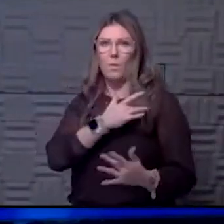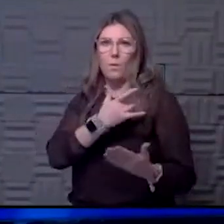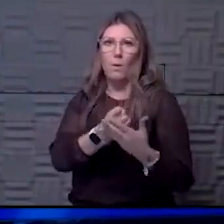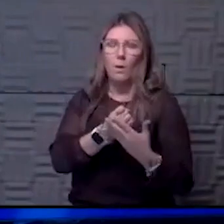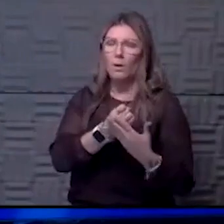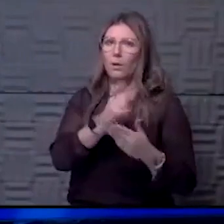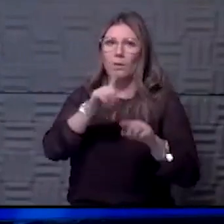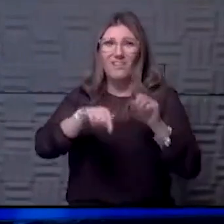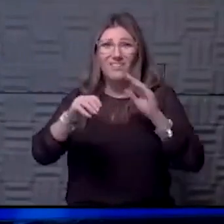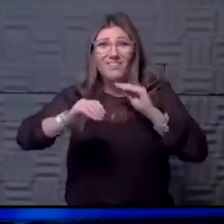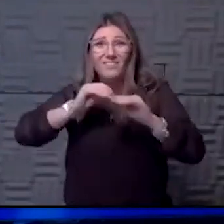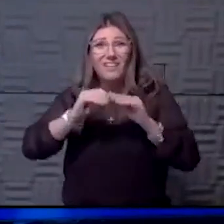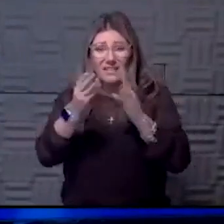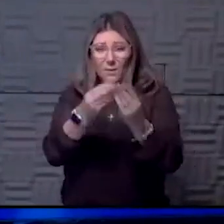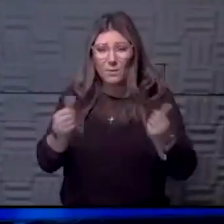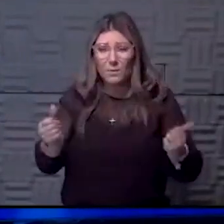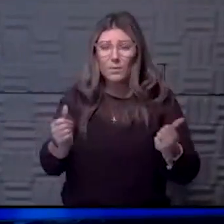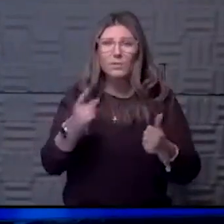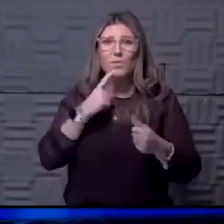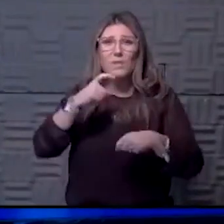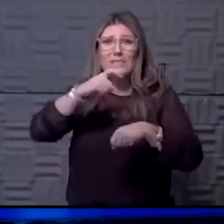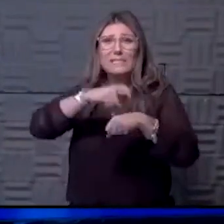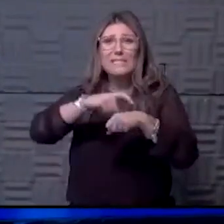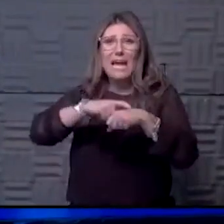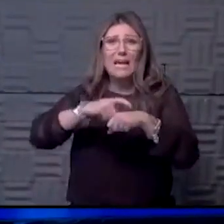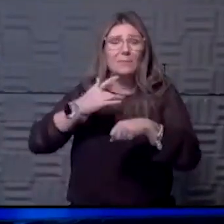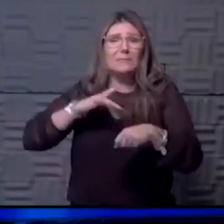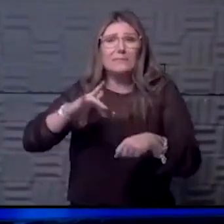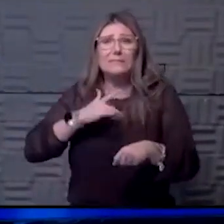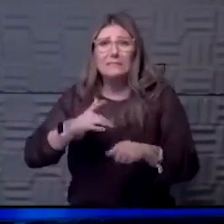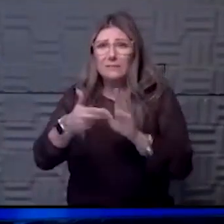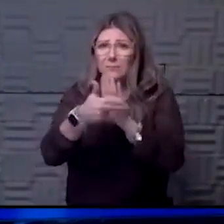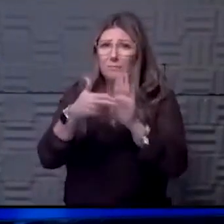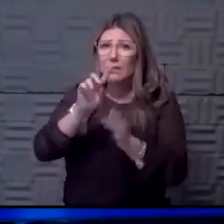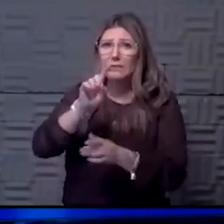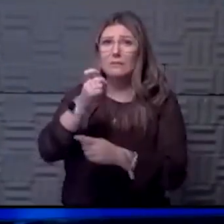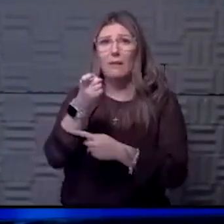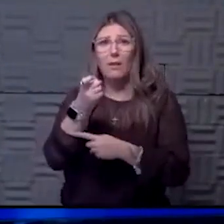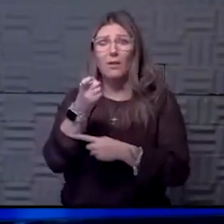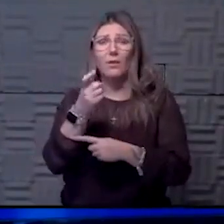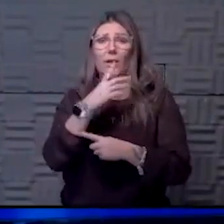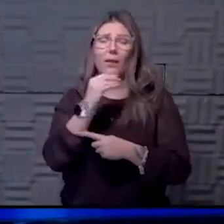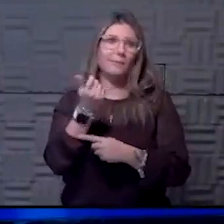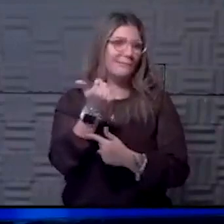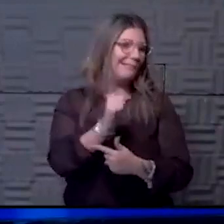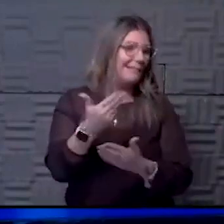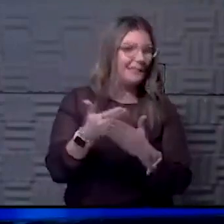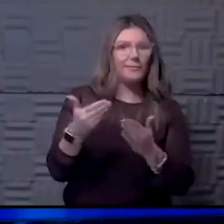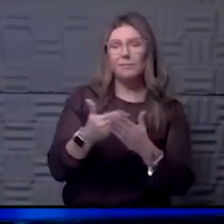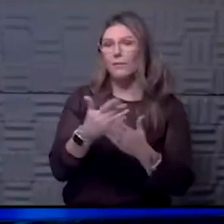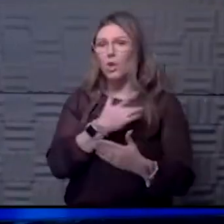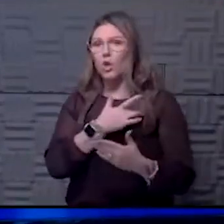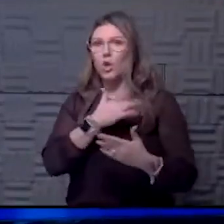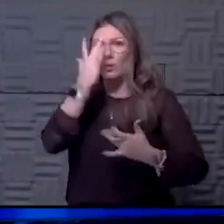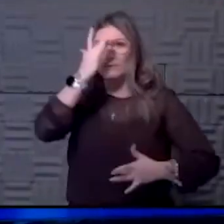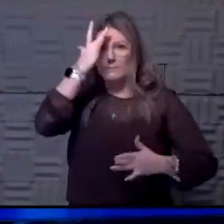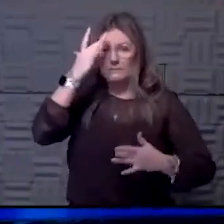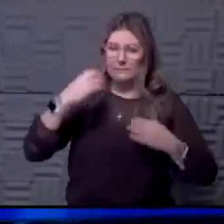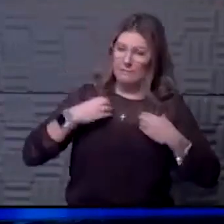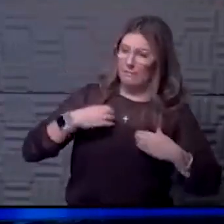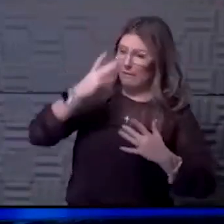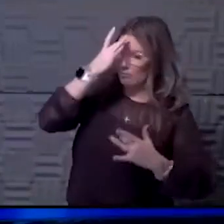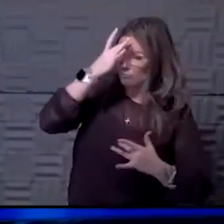So especially around those time-sensitive diagnoses, and that has to really do with just about anything like heart disease, lung disease, stroke, et